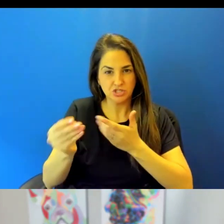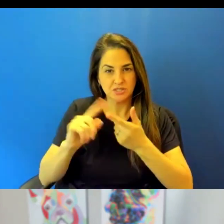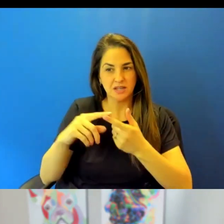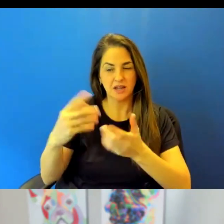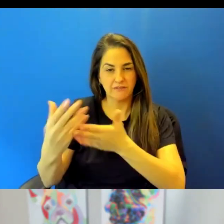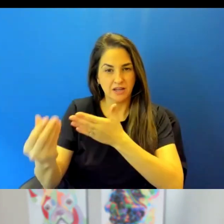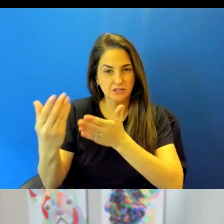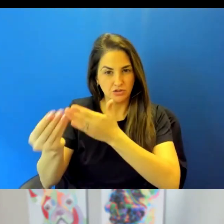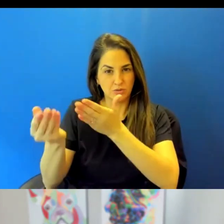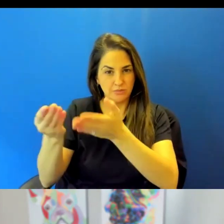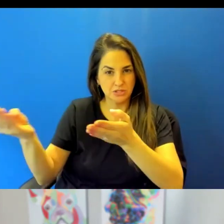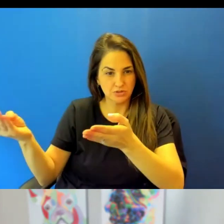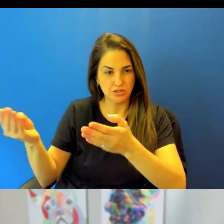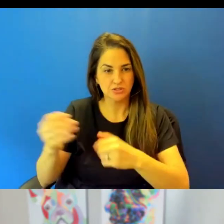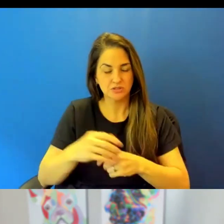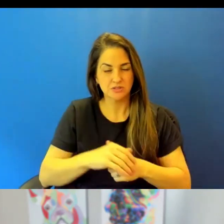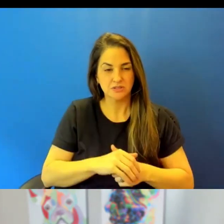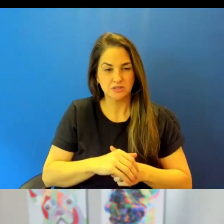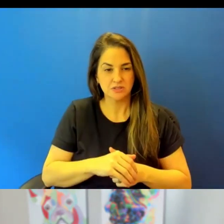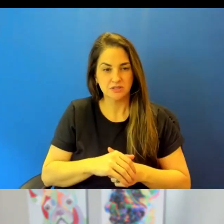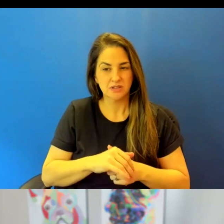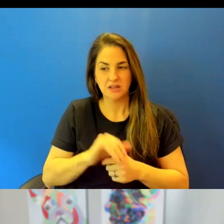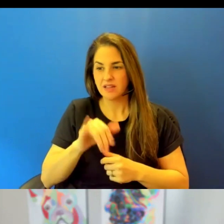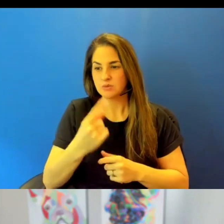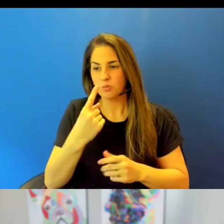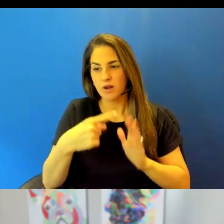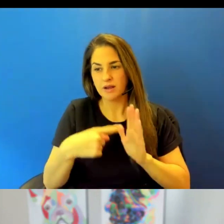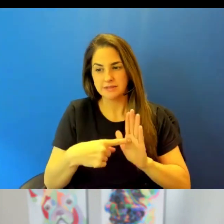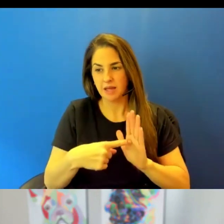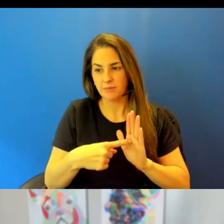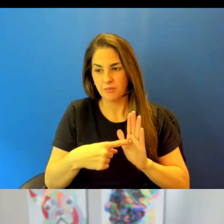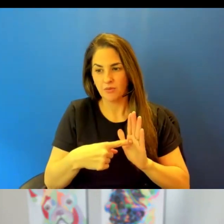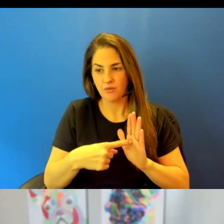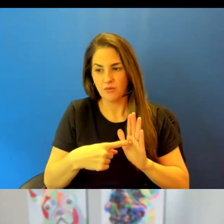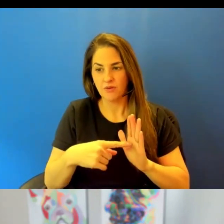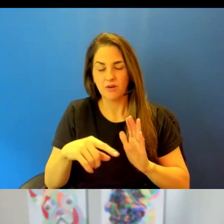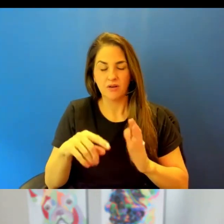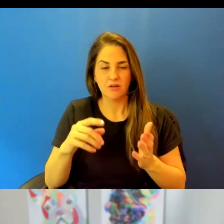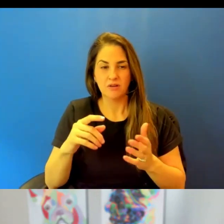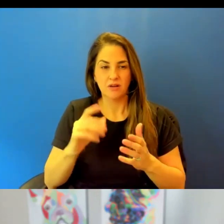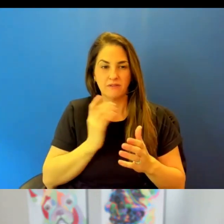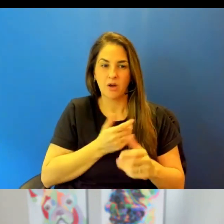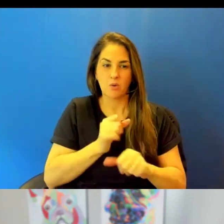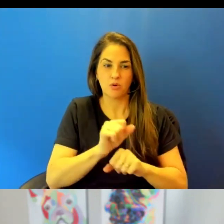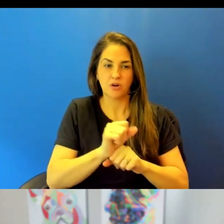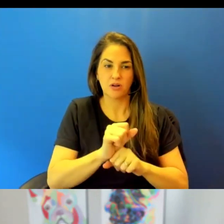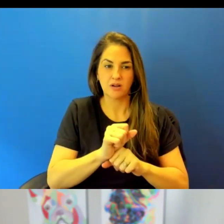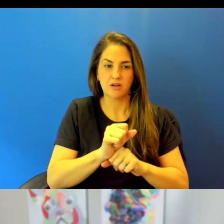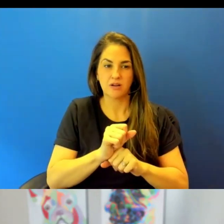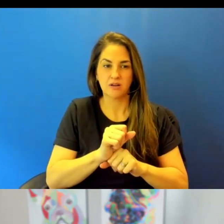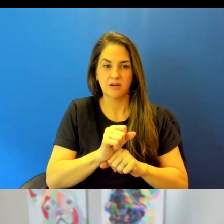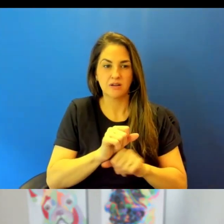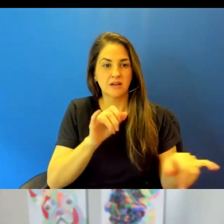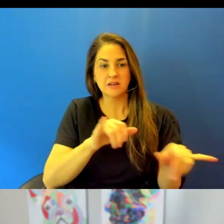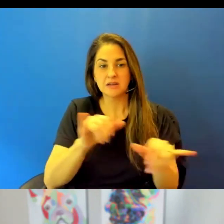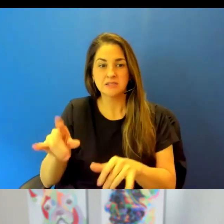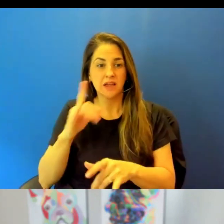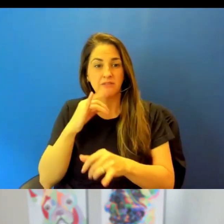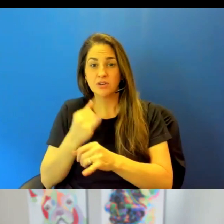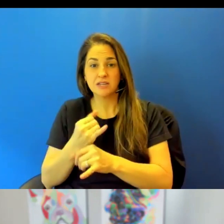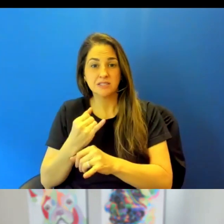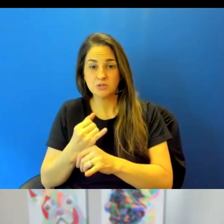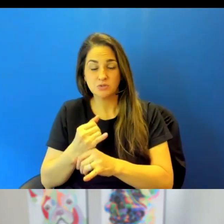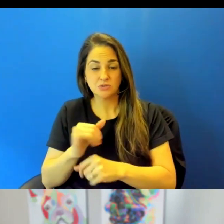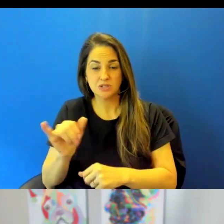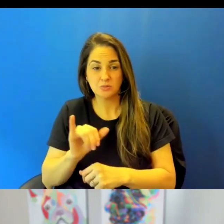materials. So that's an example of work that we have to do. And I'd say that that's true for our institutions as